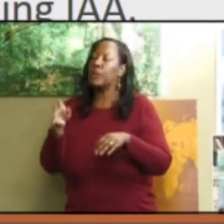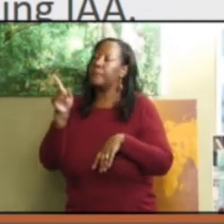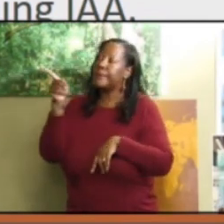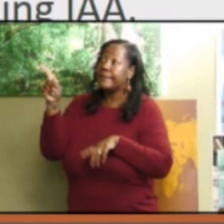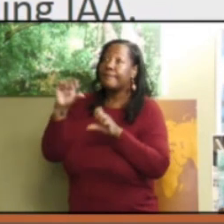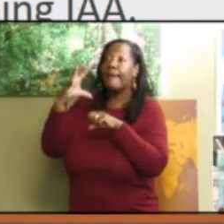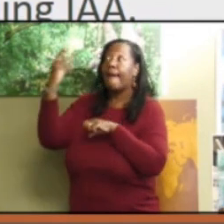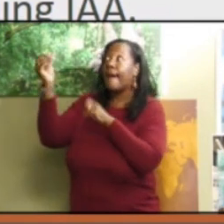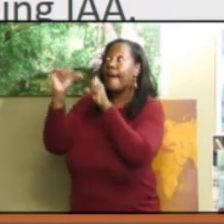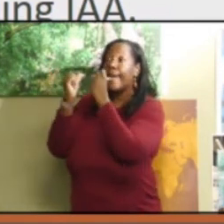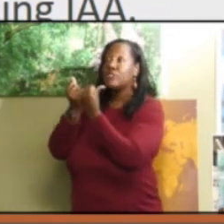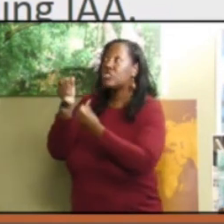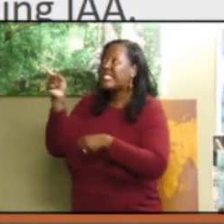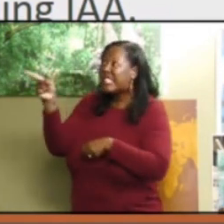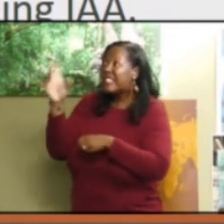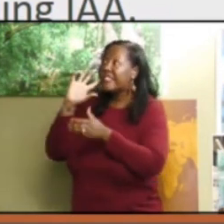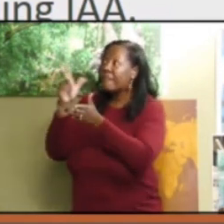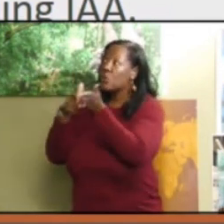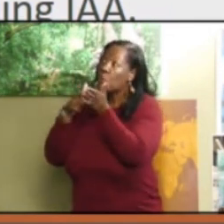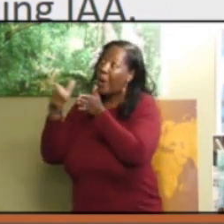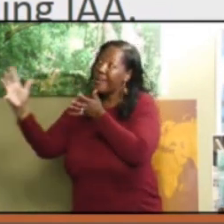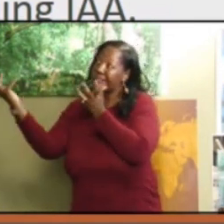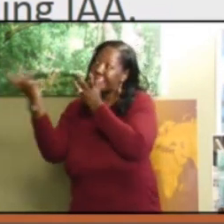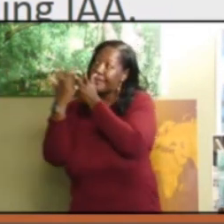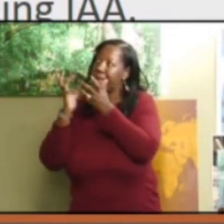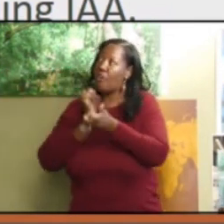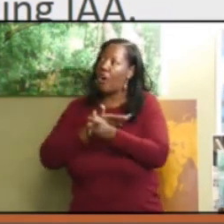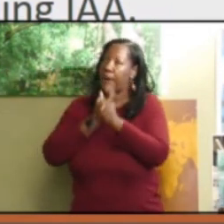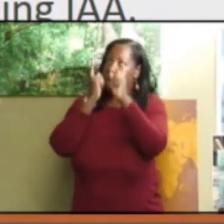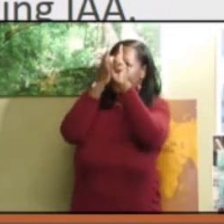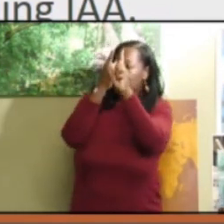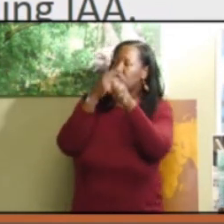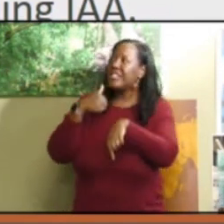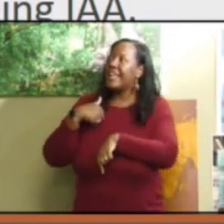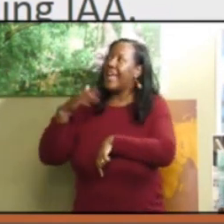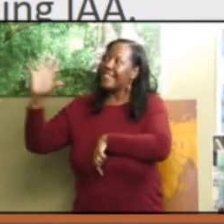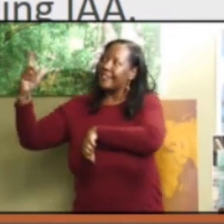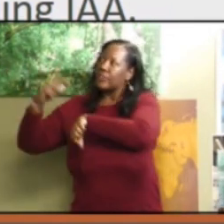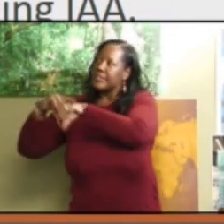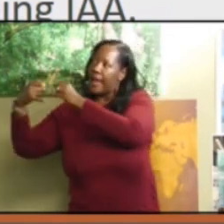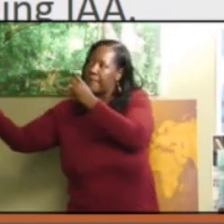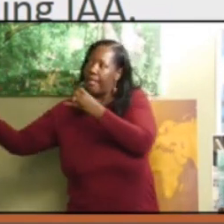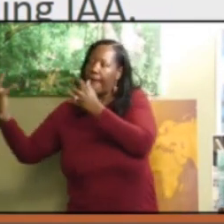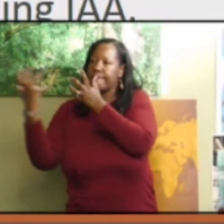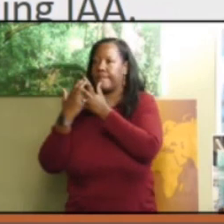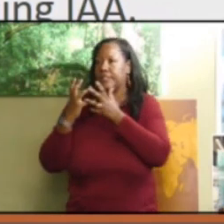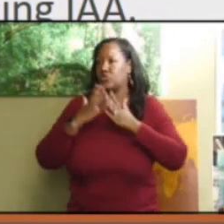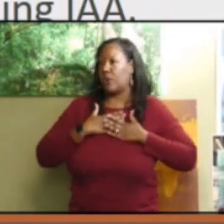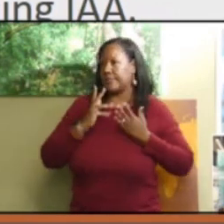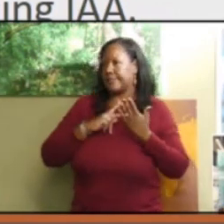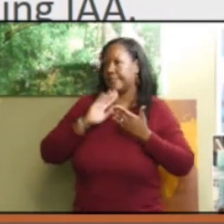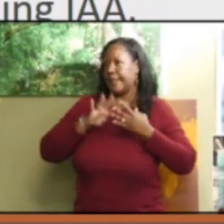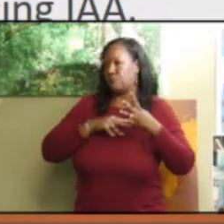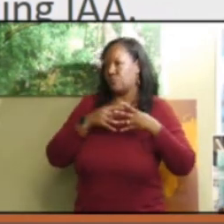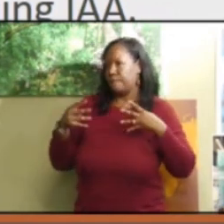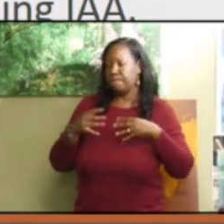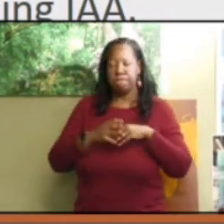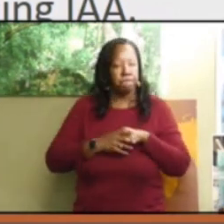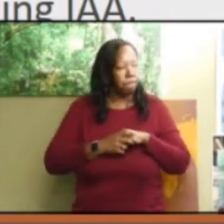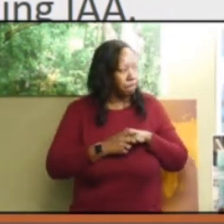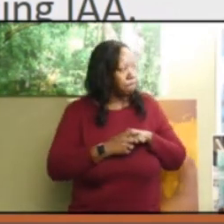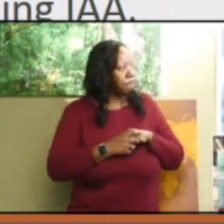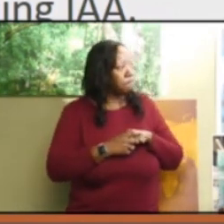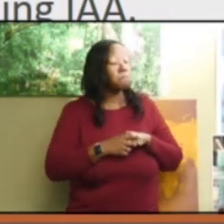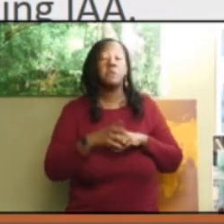requirements meet our mission and if it fits into our project schedule. So once accepted,